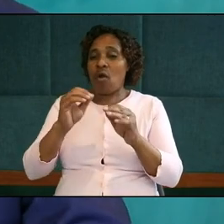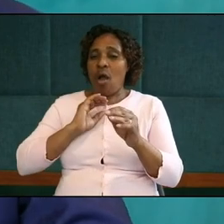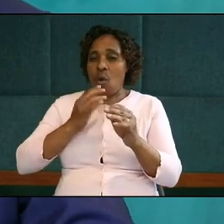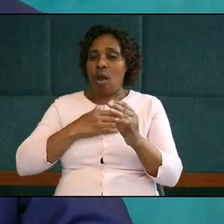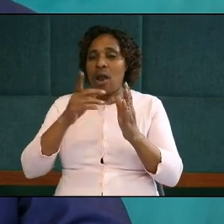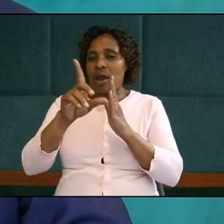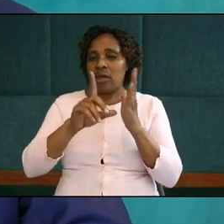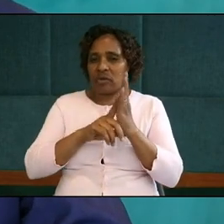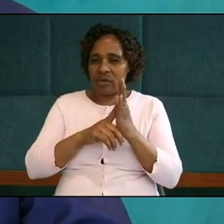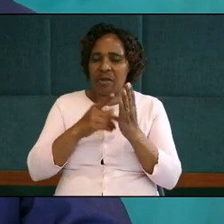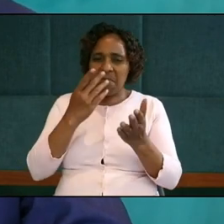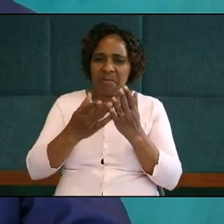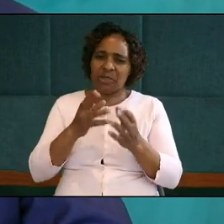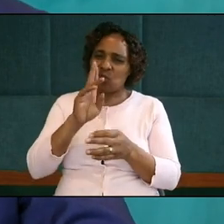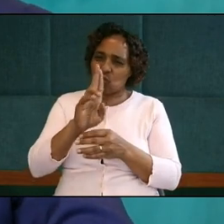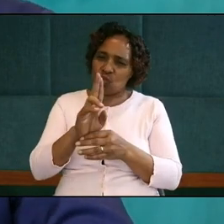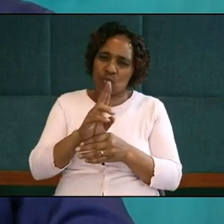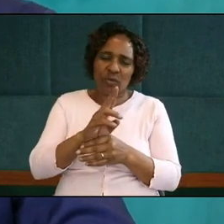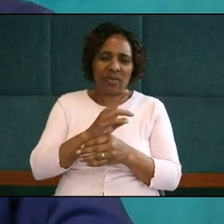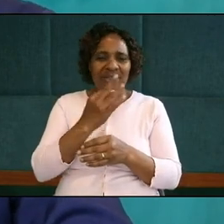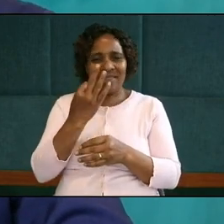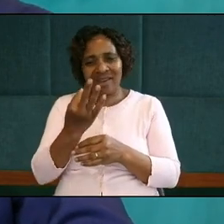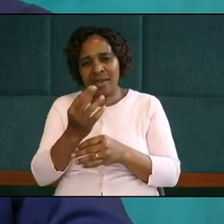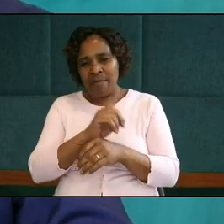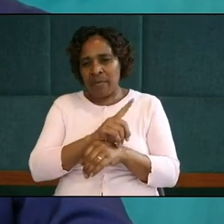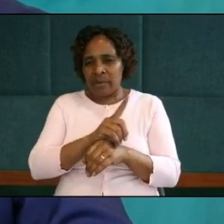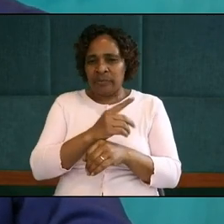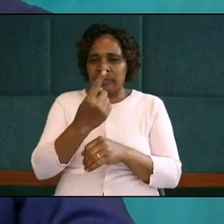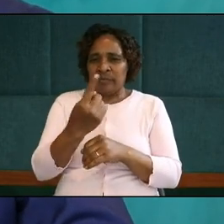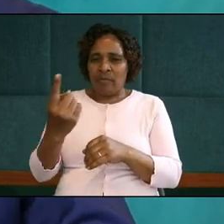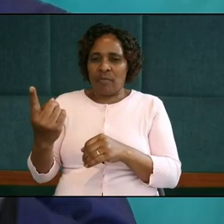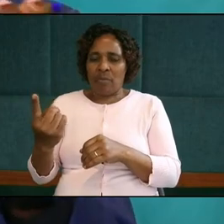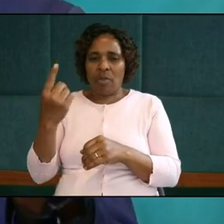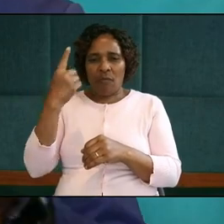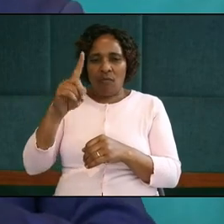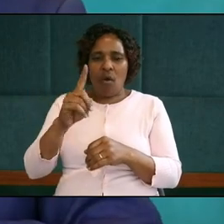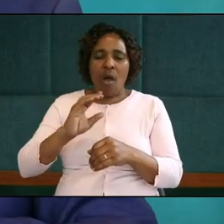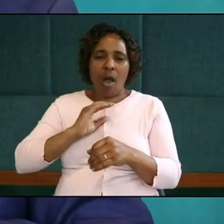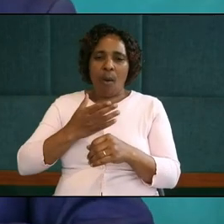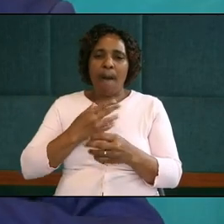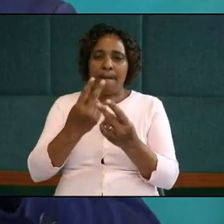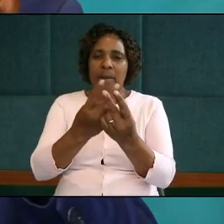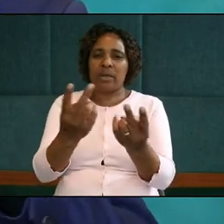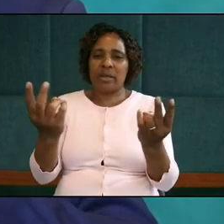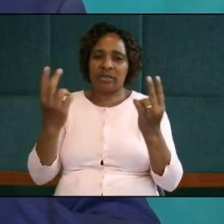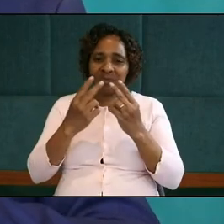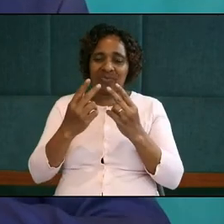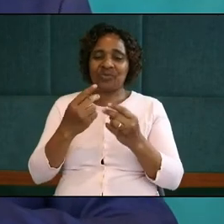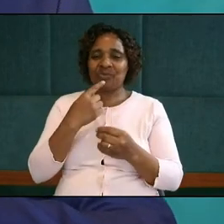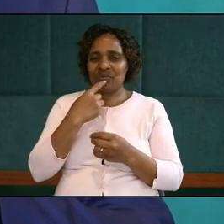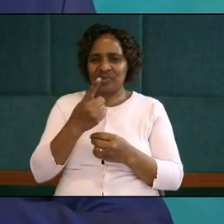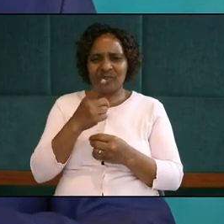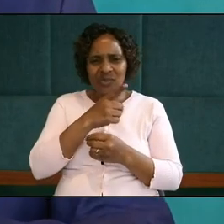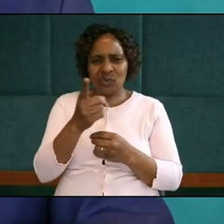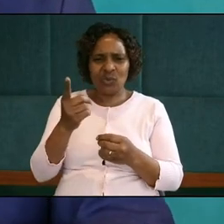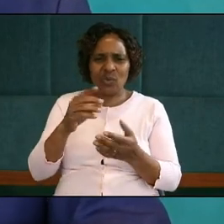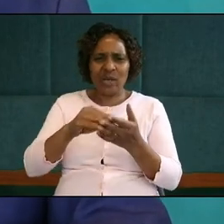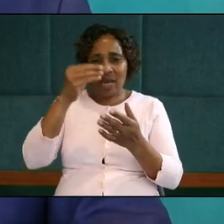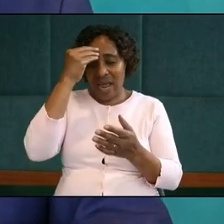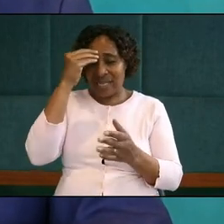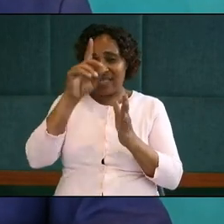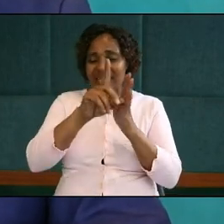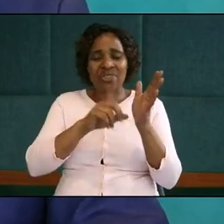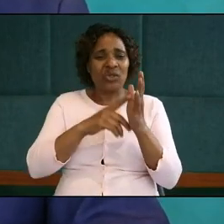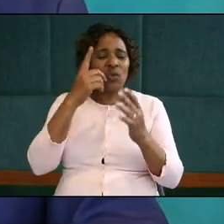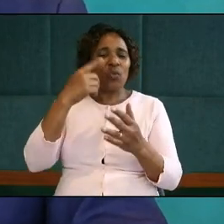just want to give maybe 2 minutes, 2 to 3 minutes each, just for our panelists, just to tell you really what they have learned from this